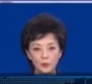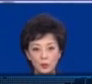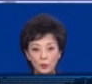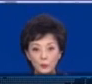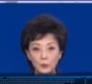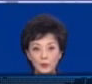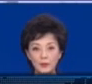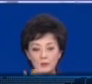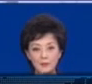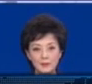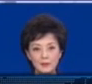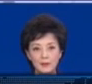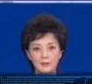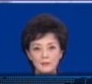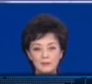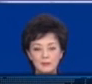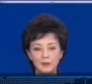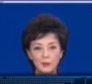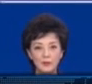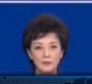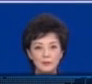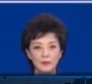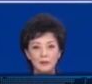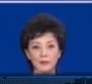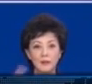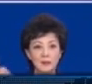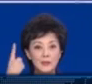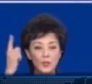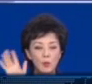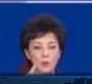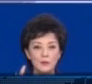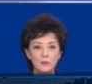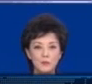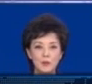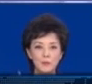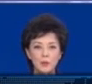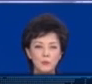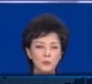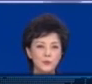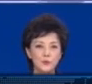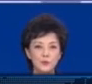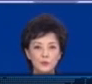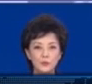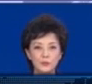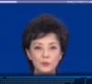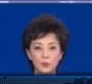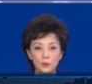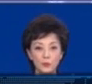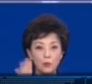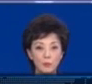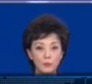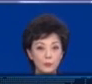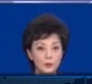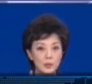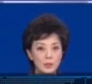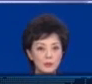The government asks people to hide in the shelters. By doing that, it may cause some